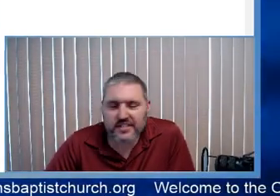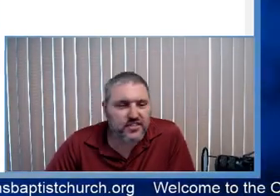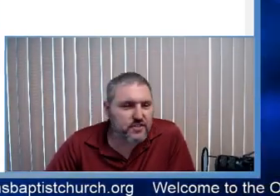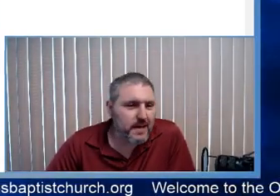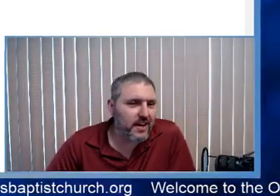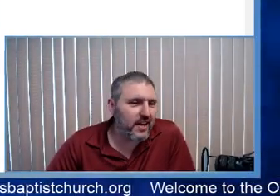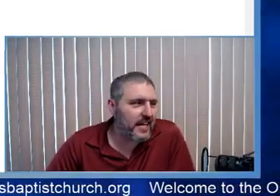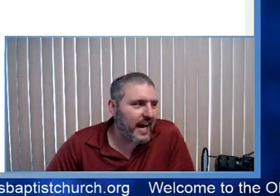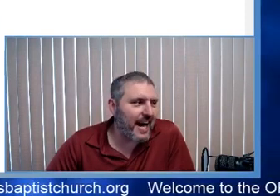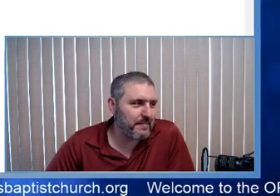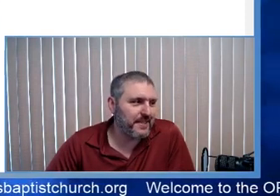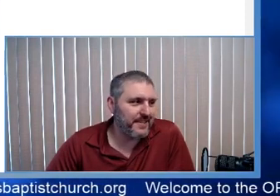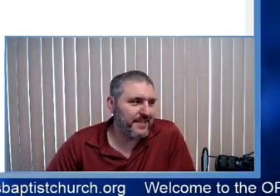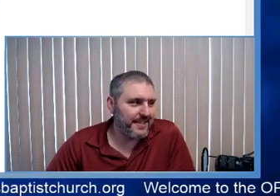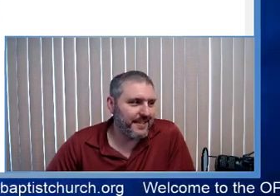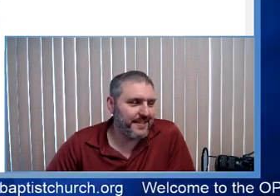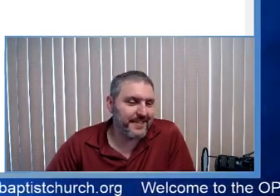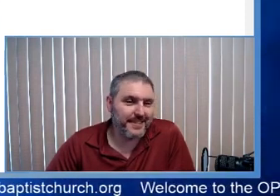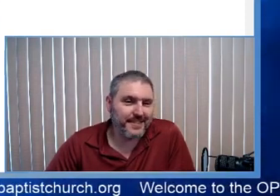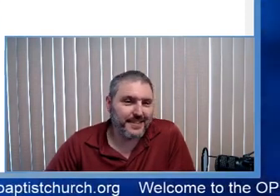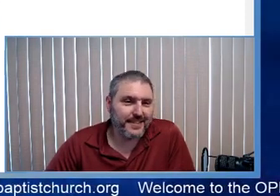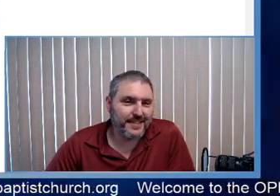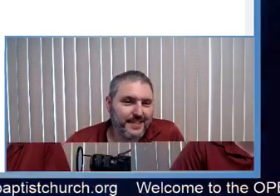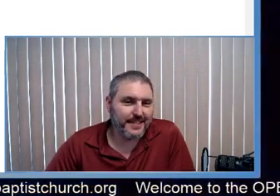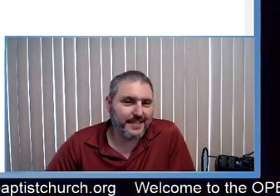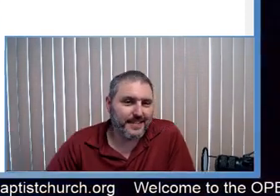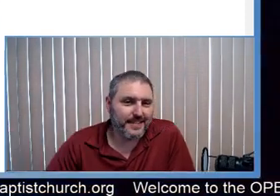you can smell a cop.